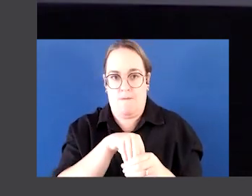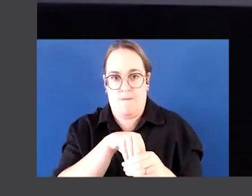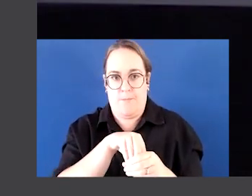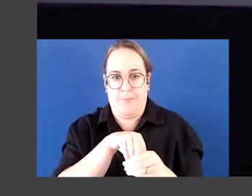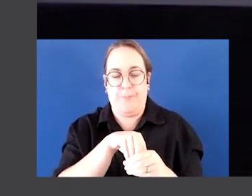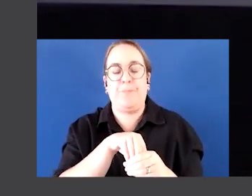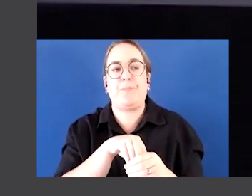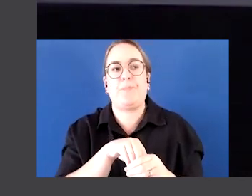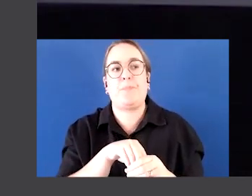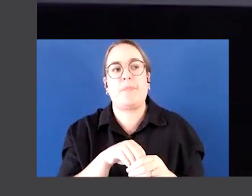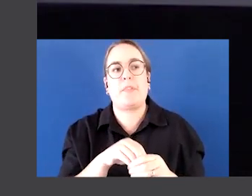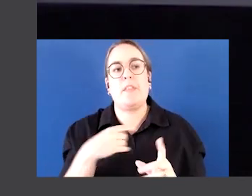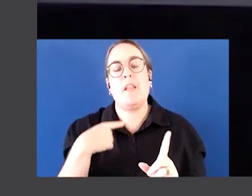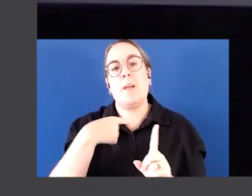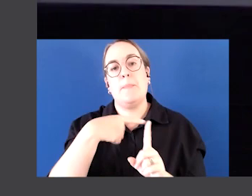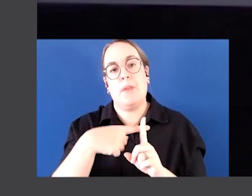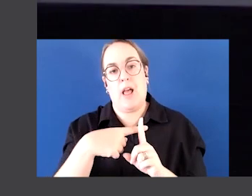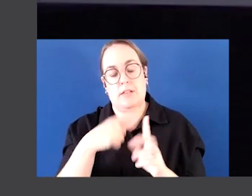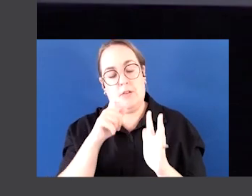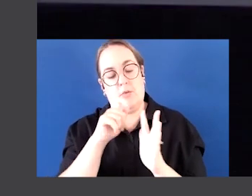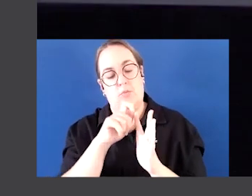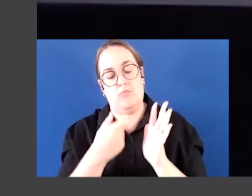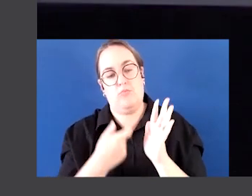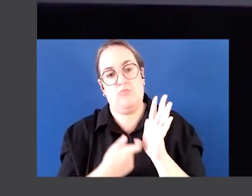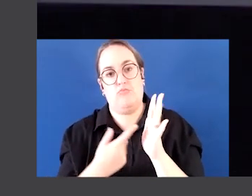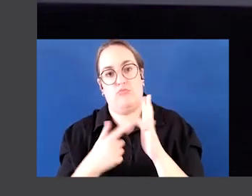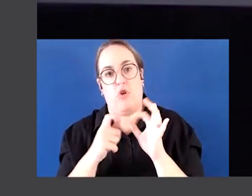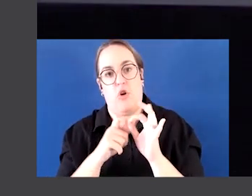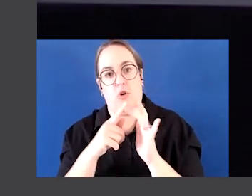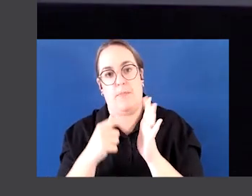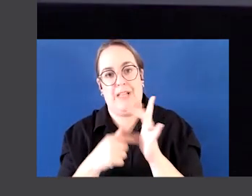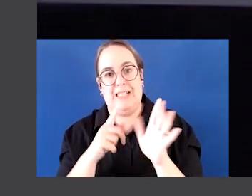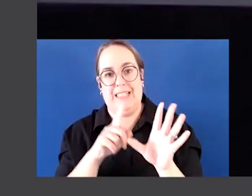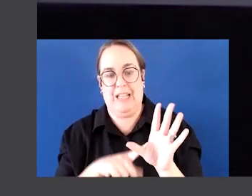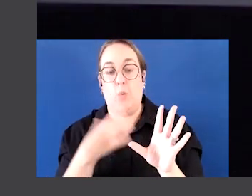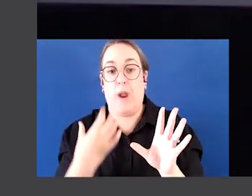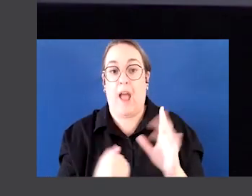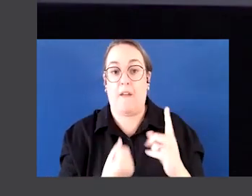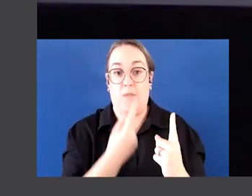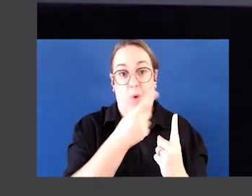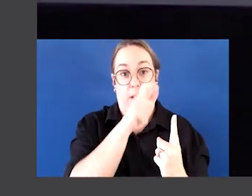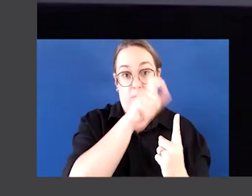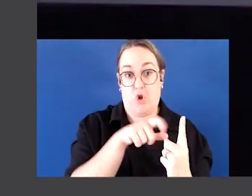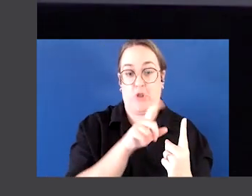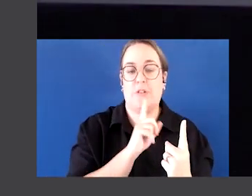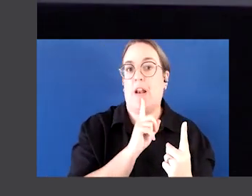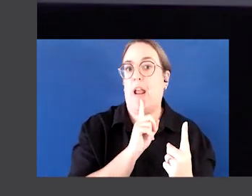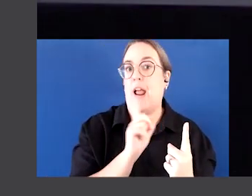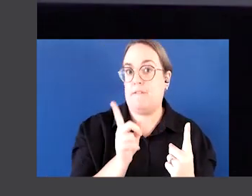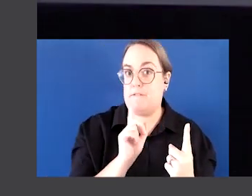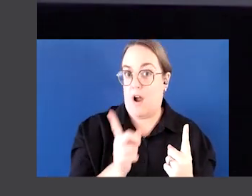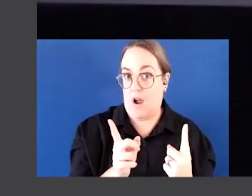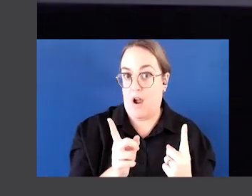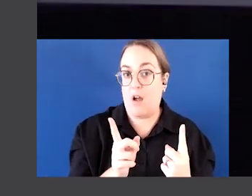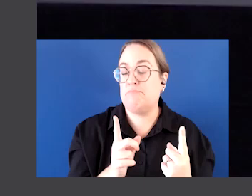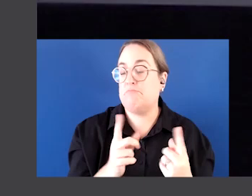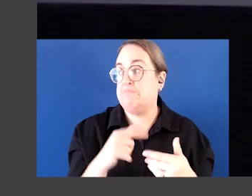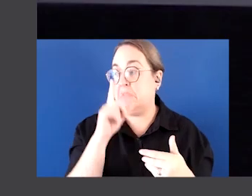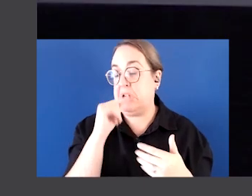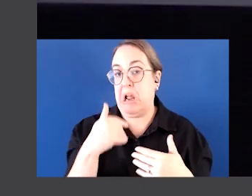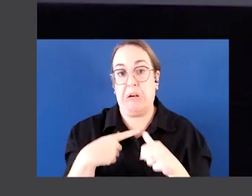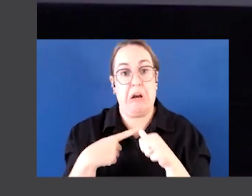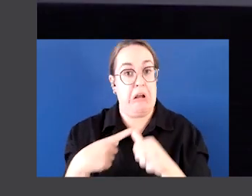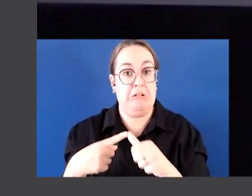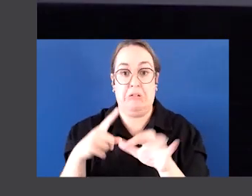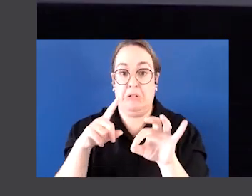input. But importantly as well, under the oversight of probity. So we have probity advisor who's there